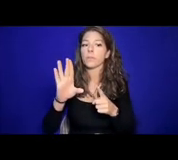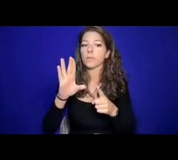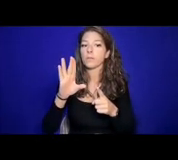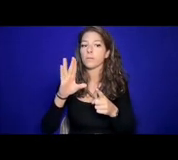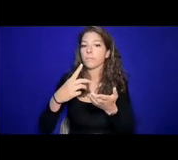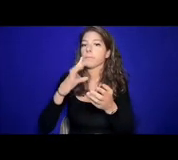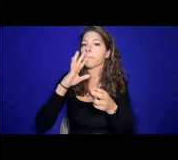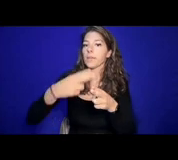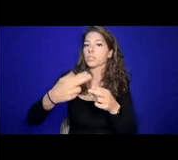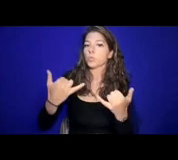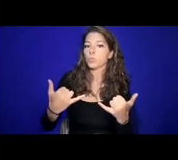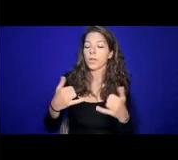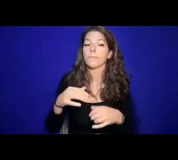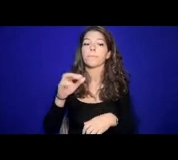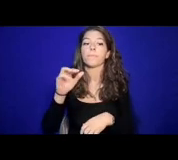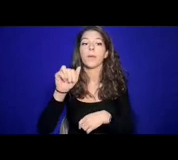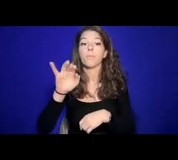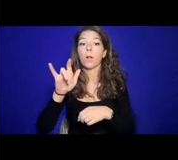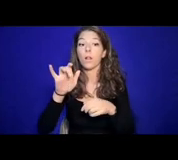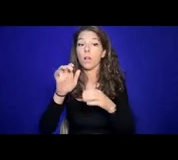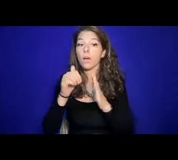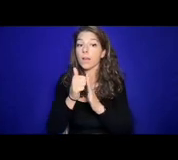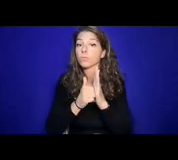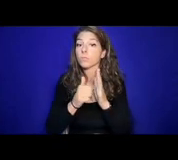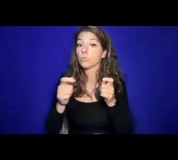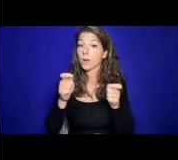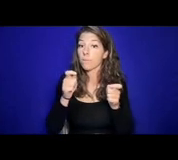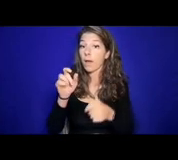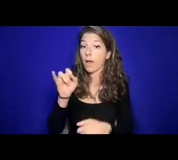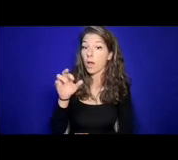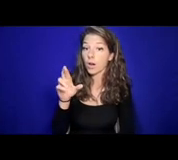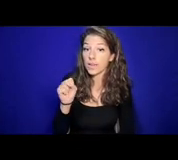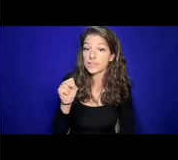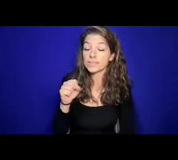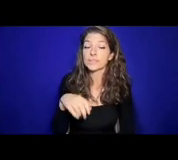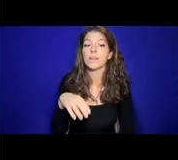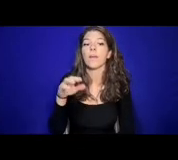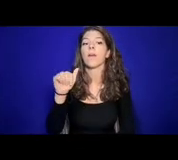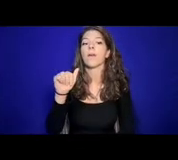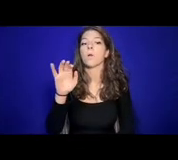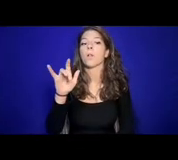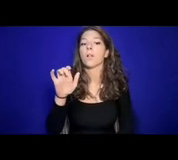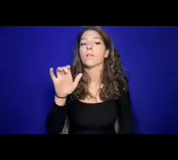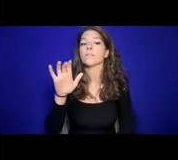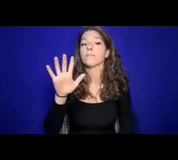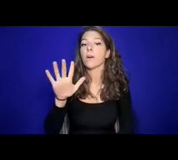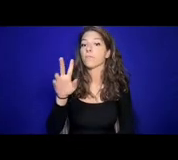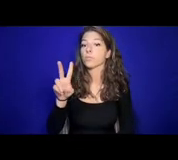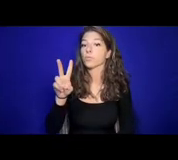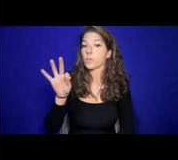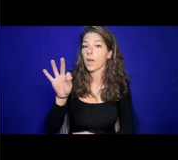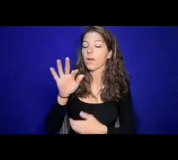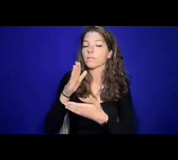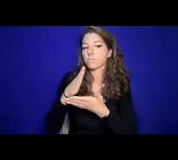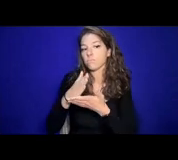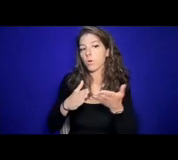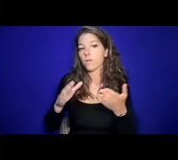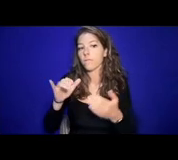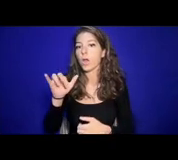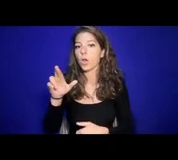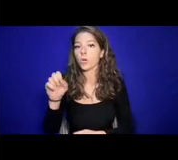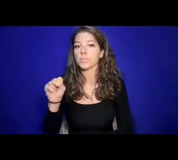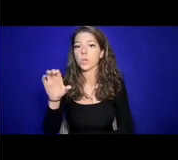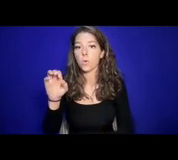today. ABLE accounts are regulated by the IRS, and ABLE is in the 529 section of the IRS